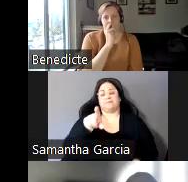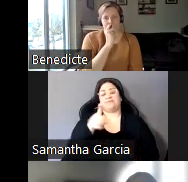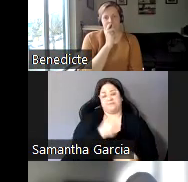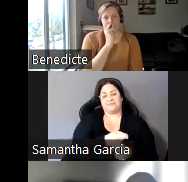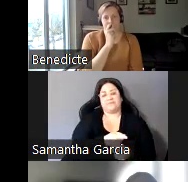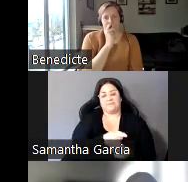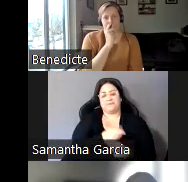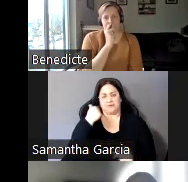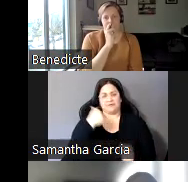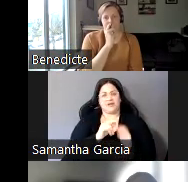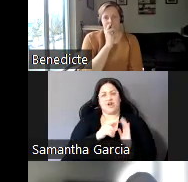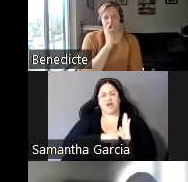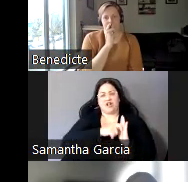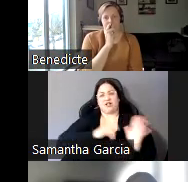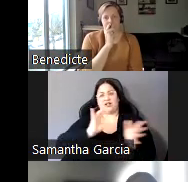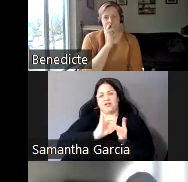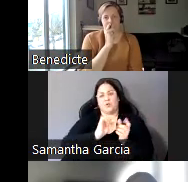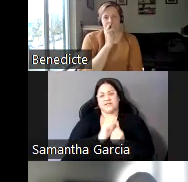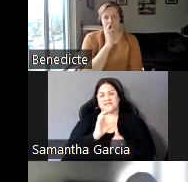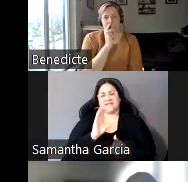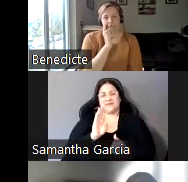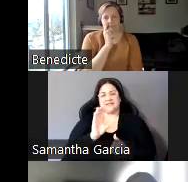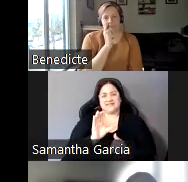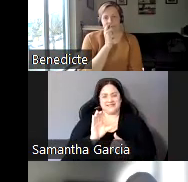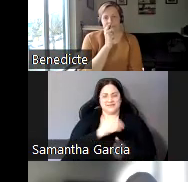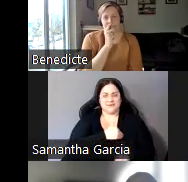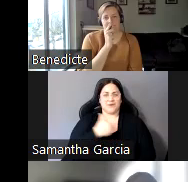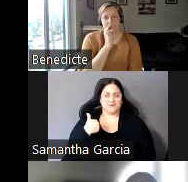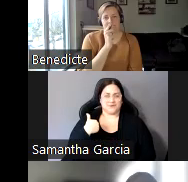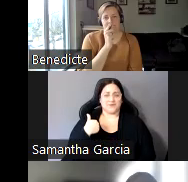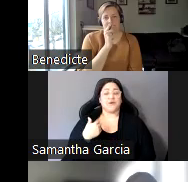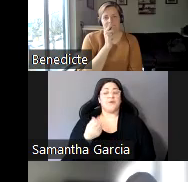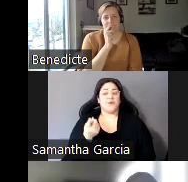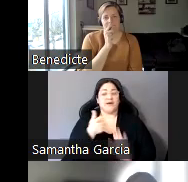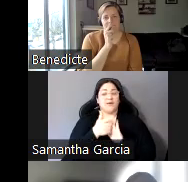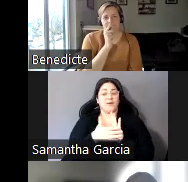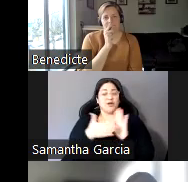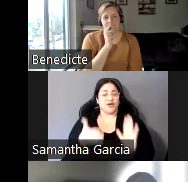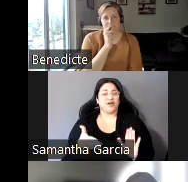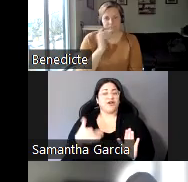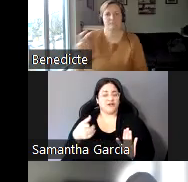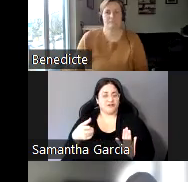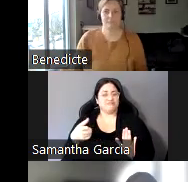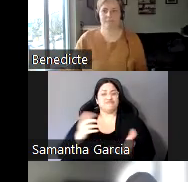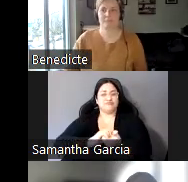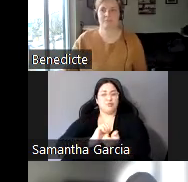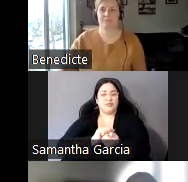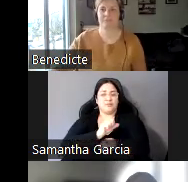Toronto police investigation. There was actually a lawyer that came forward and worked with police, and were able